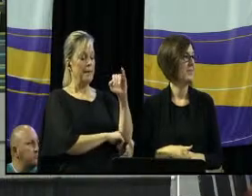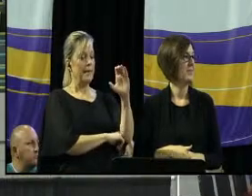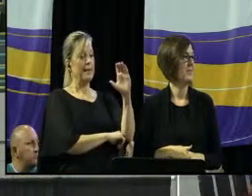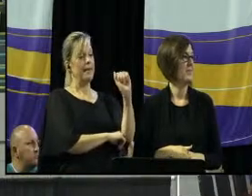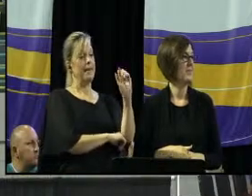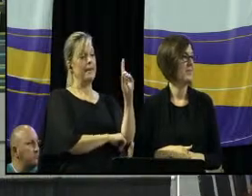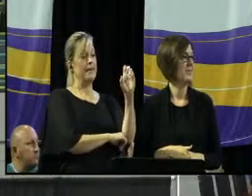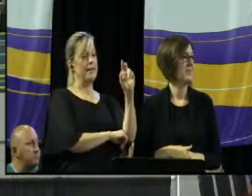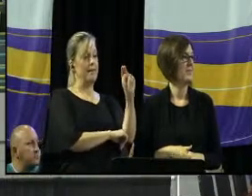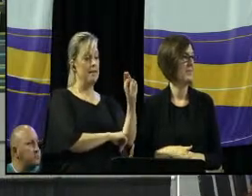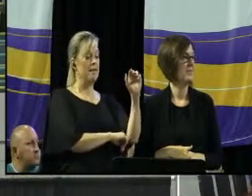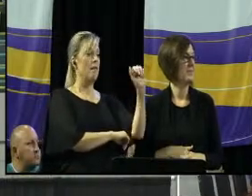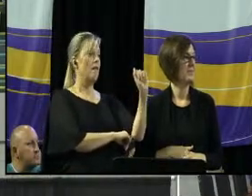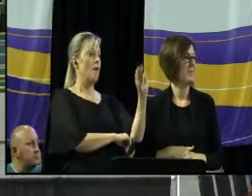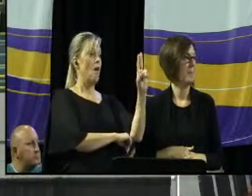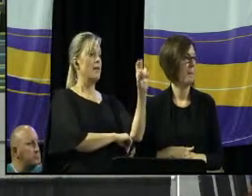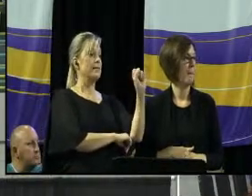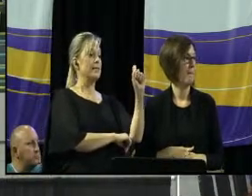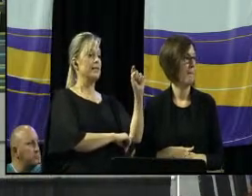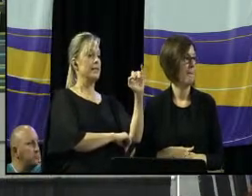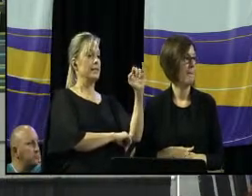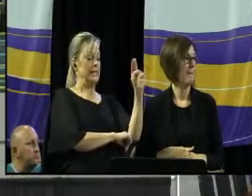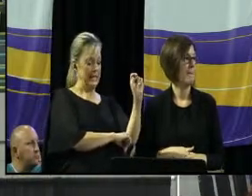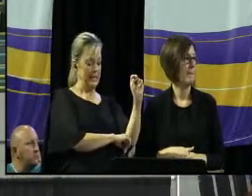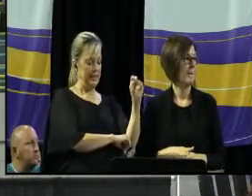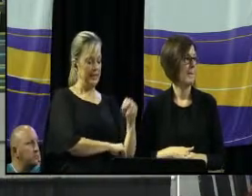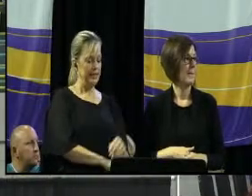Makaden Wanye Austin.